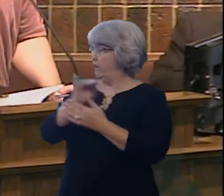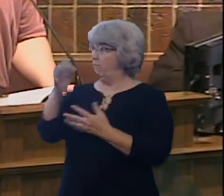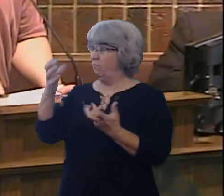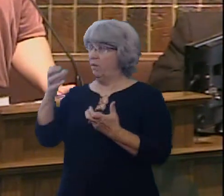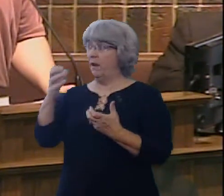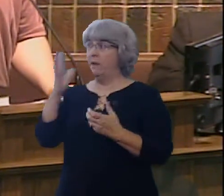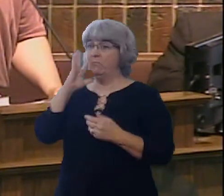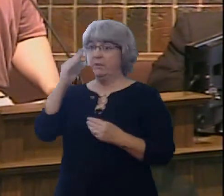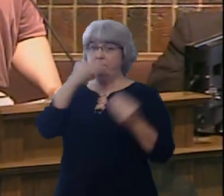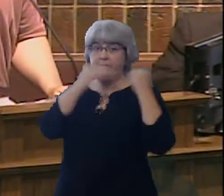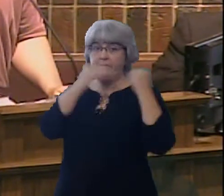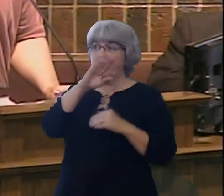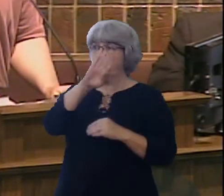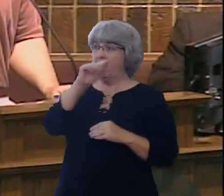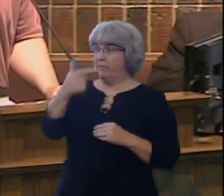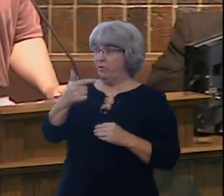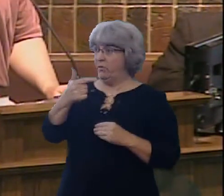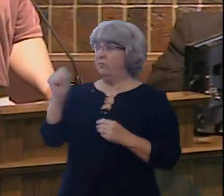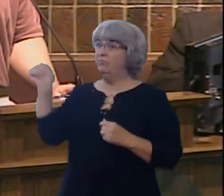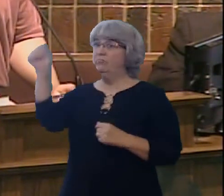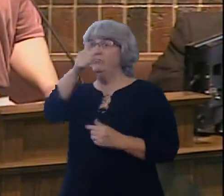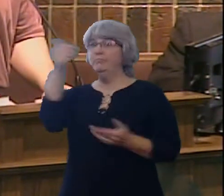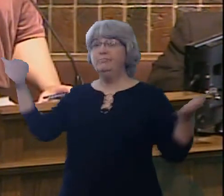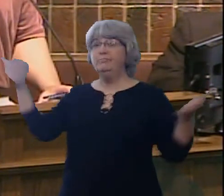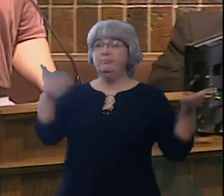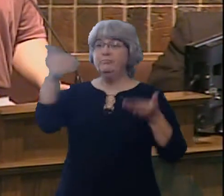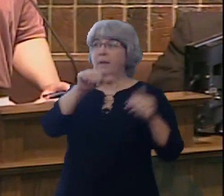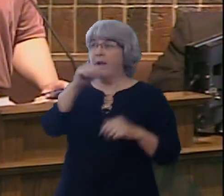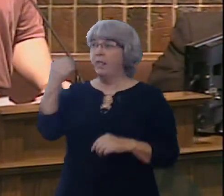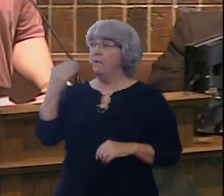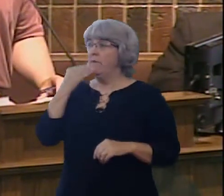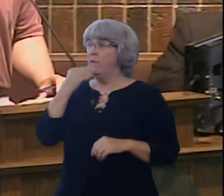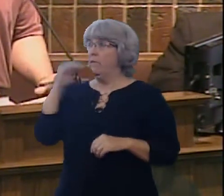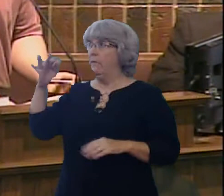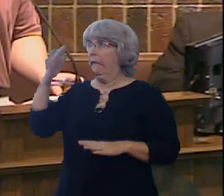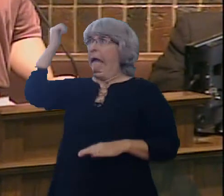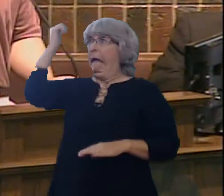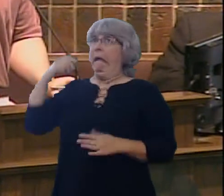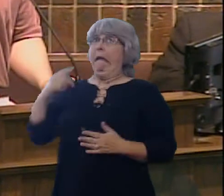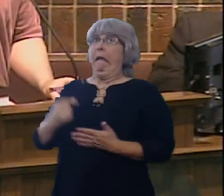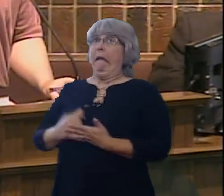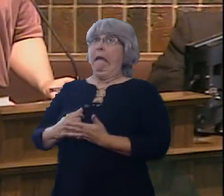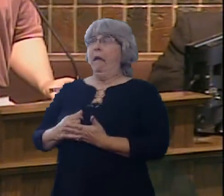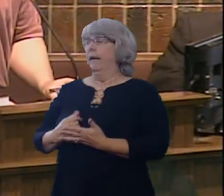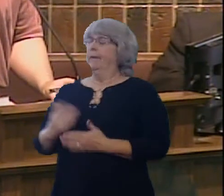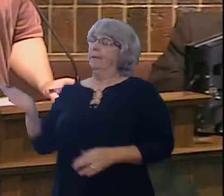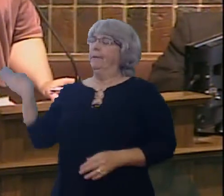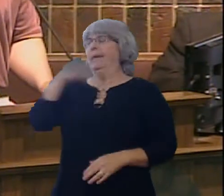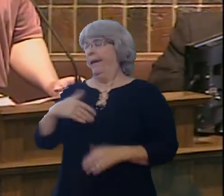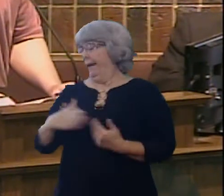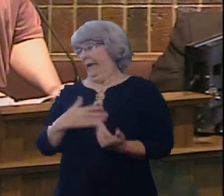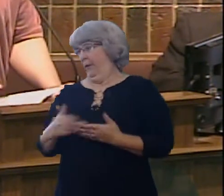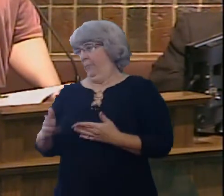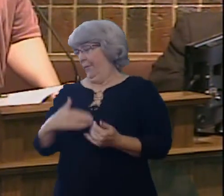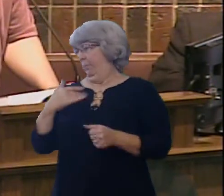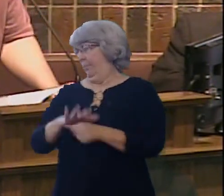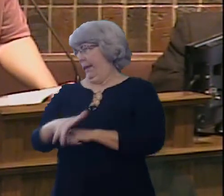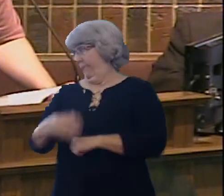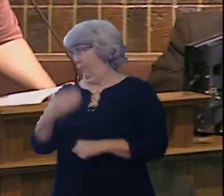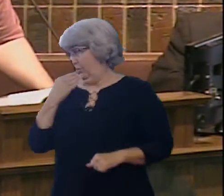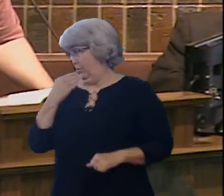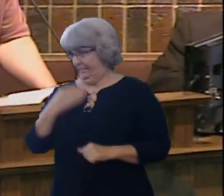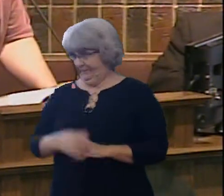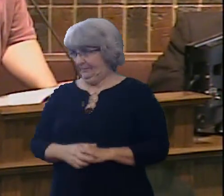and bring sides, drinks, and desserts. And if you got about it, just show up. We'll have plenty. The Helping Hands are going to meet